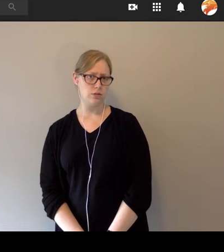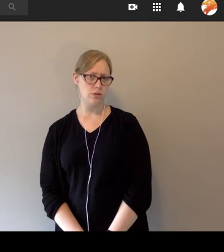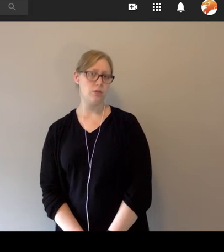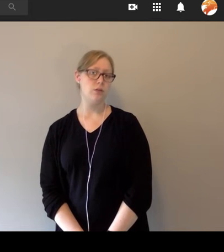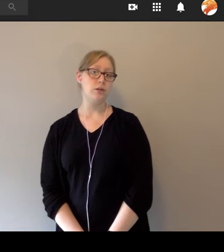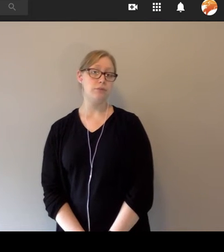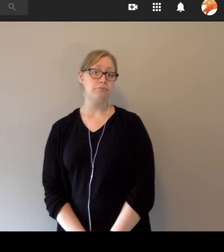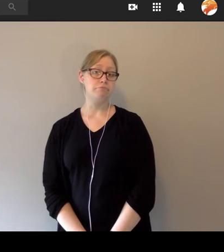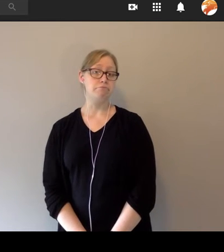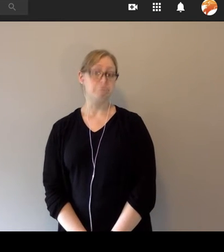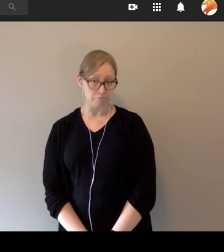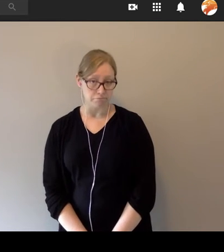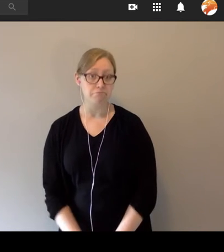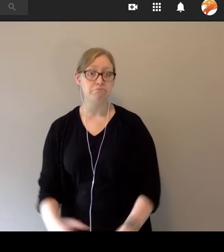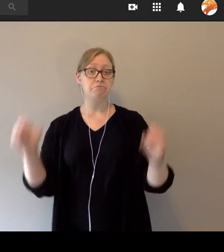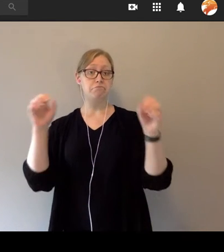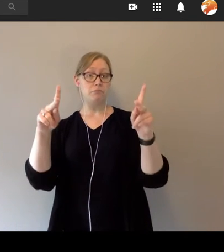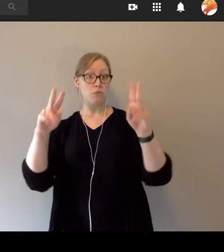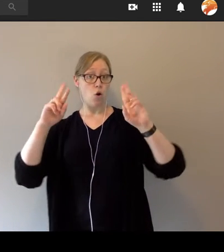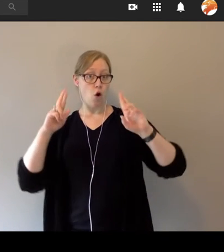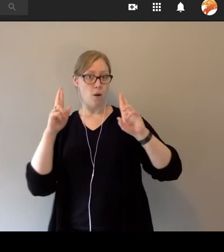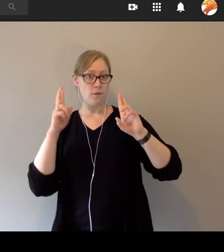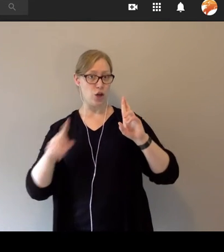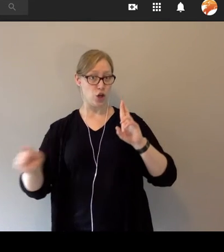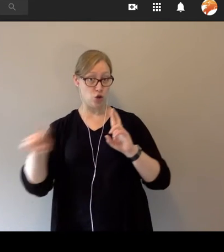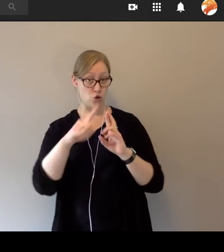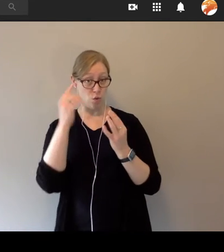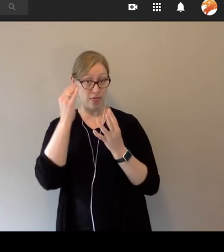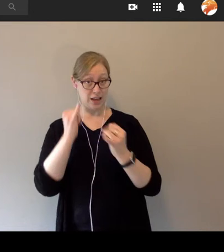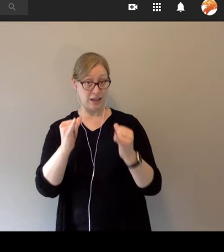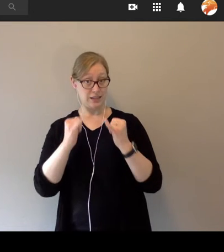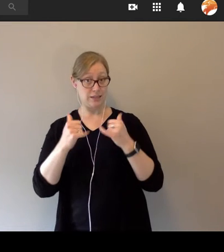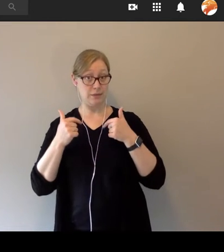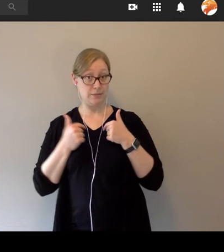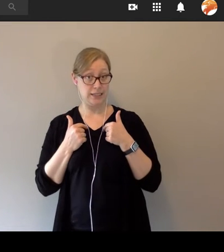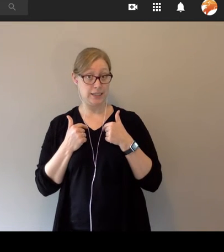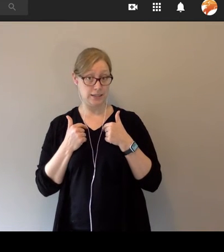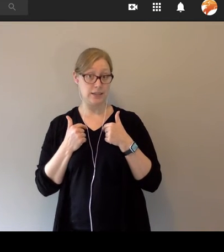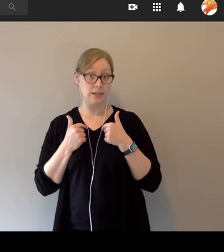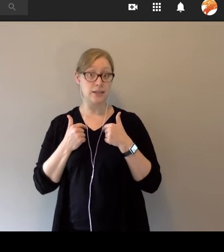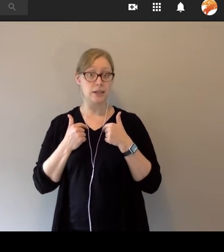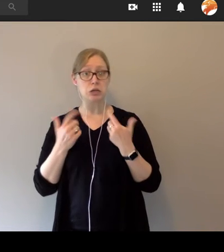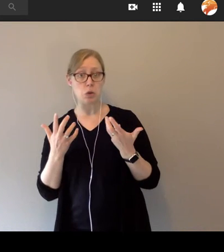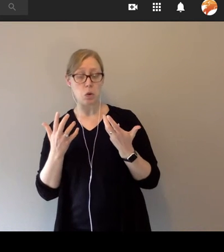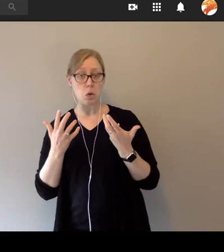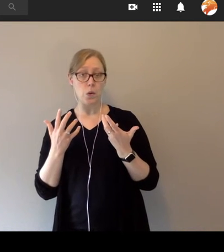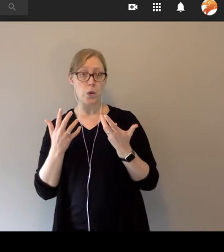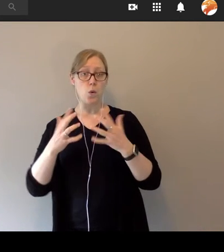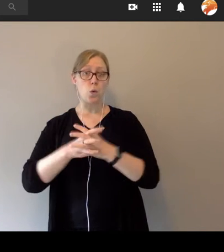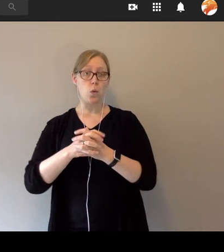All right. Hopefully you were thinking along these lines. So